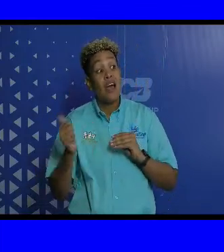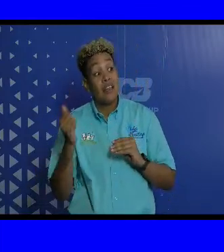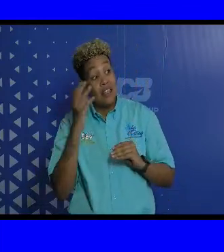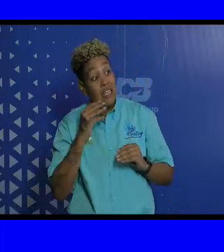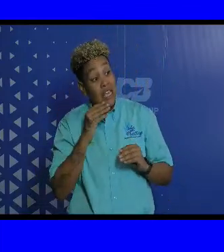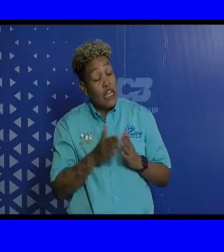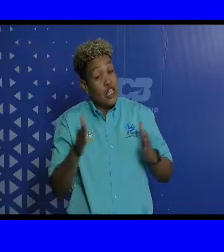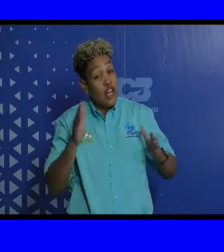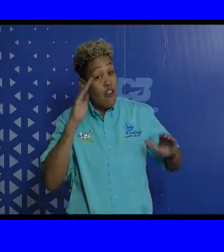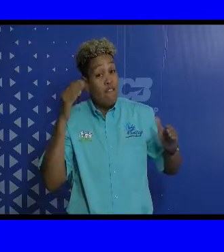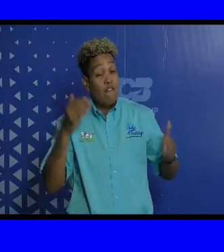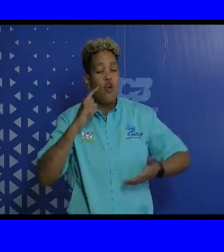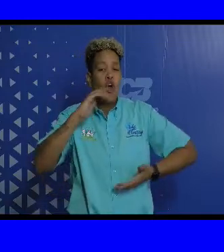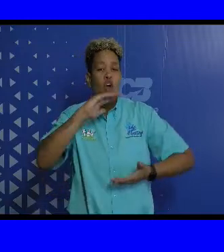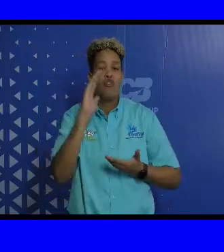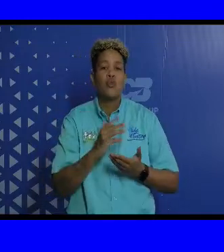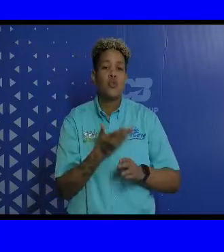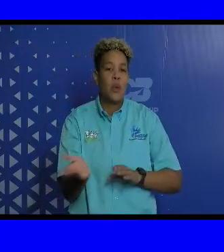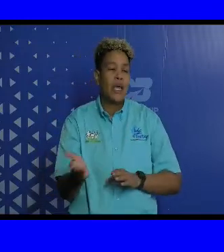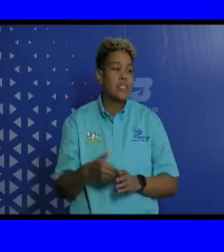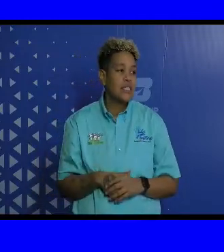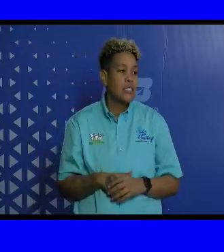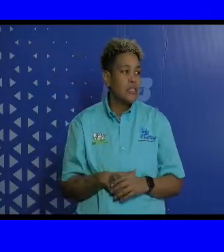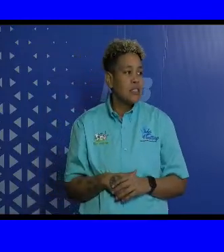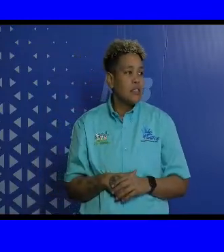general focus on reducing waste.